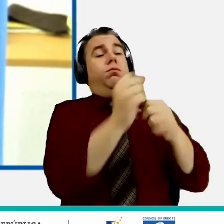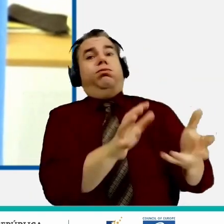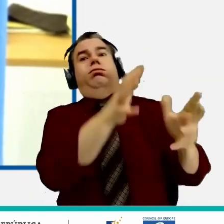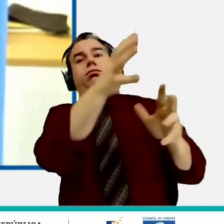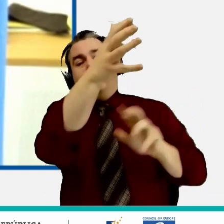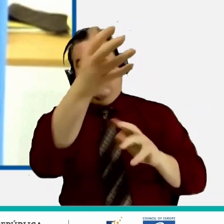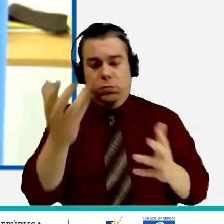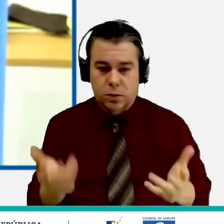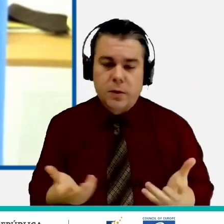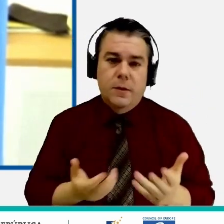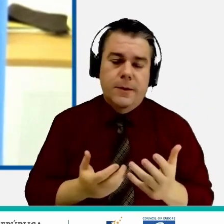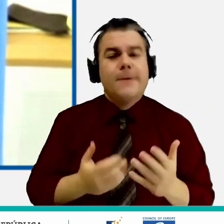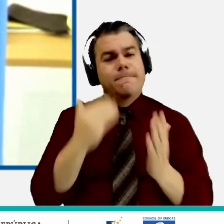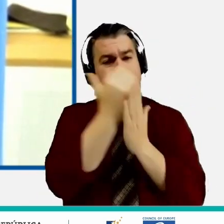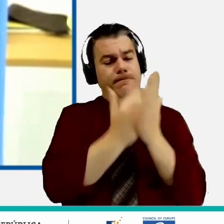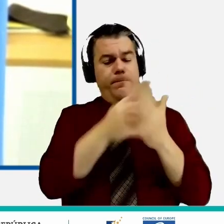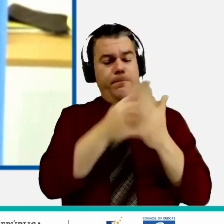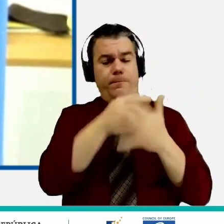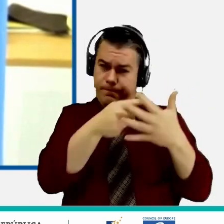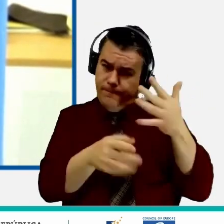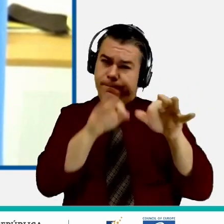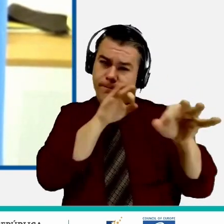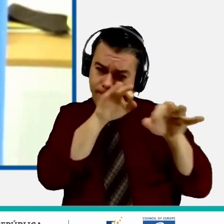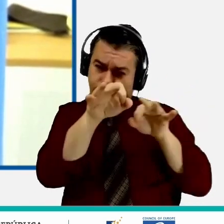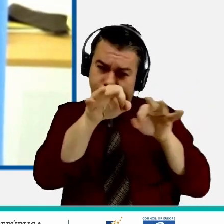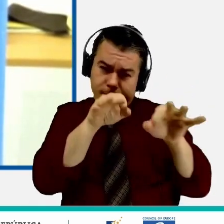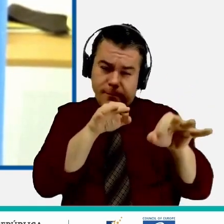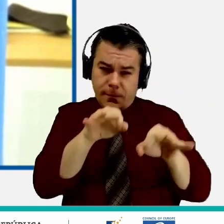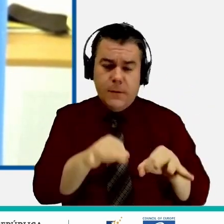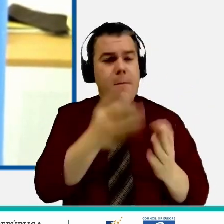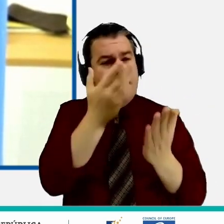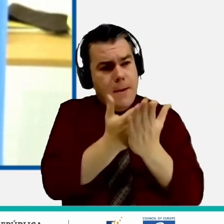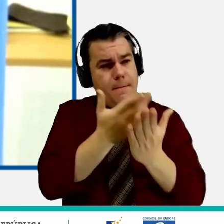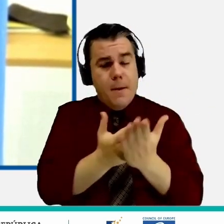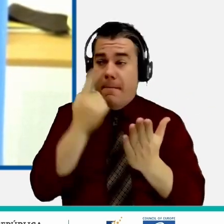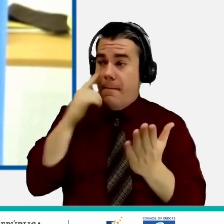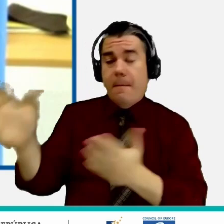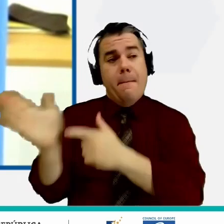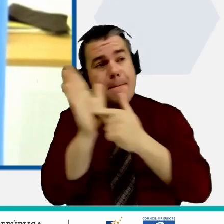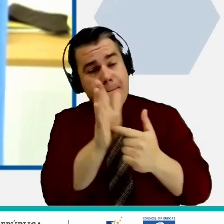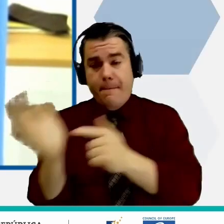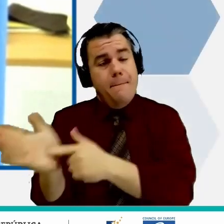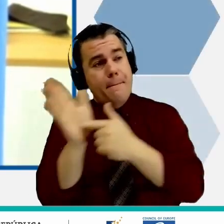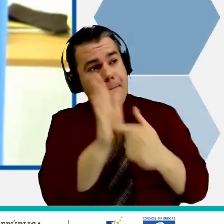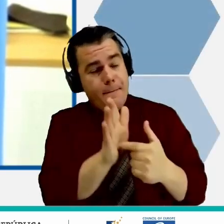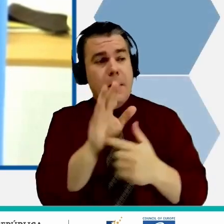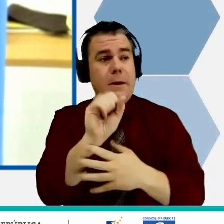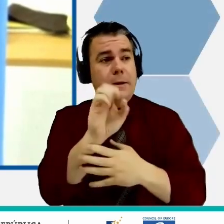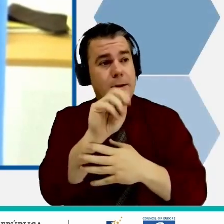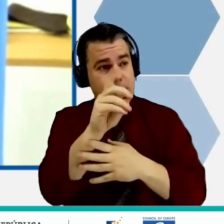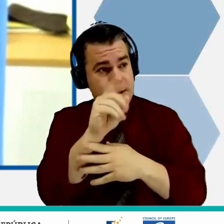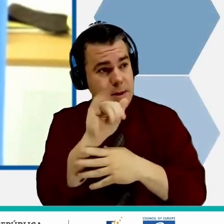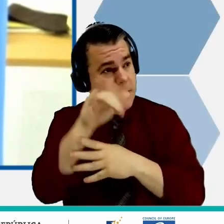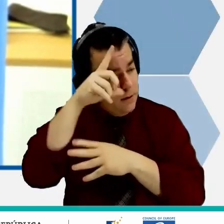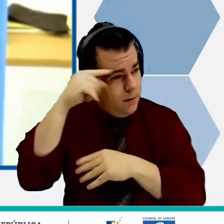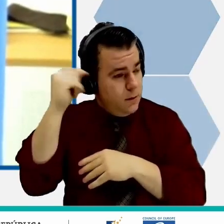This body of guidance provides concrete examples, case studies on how to implement the Sendai framework in relation to these